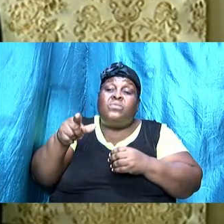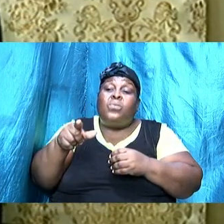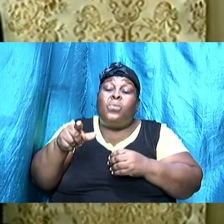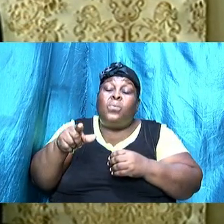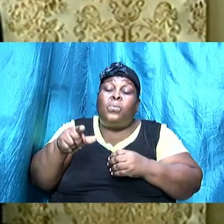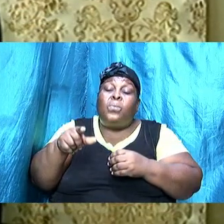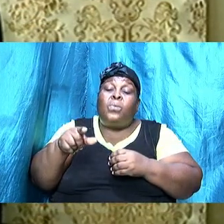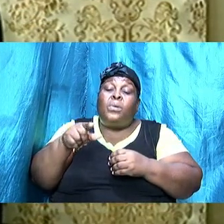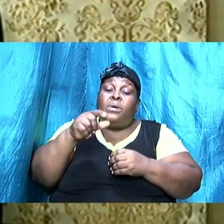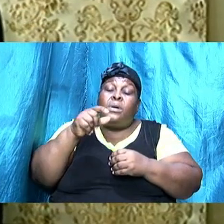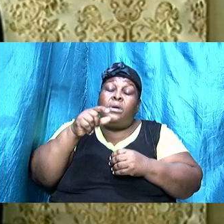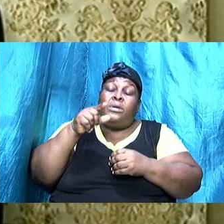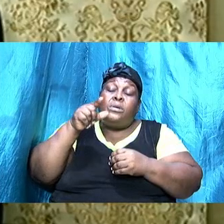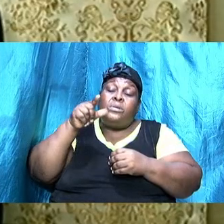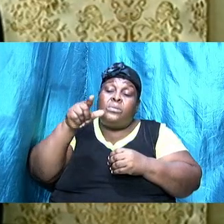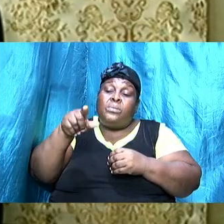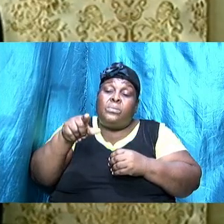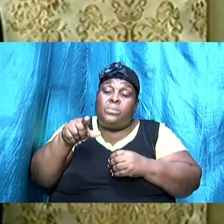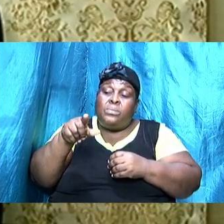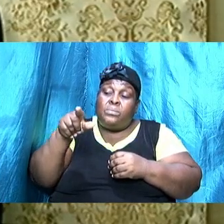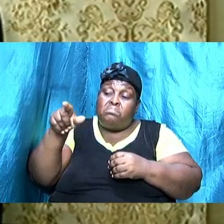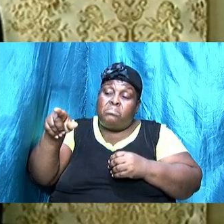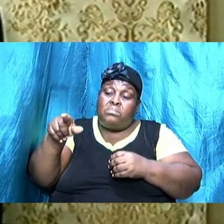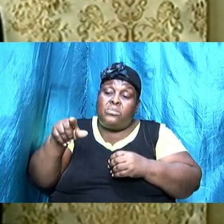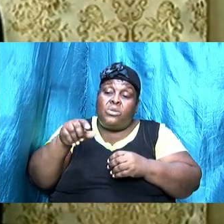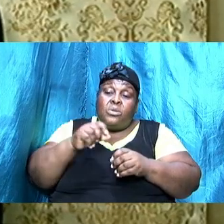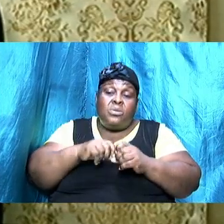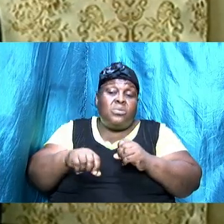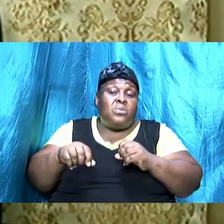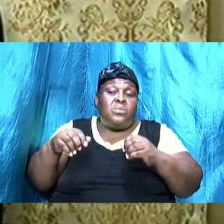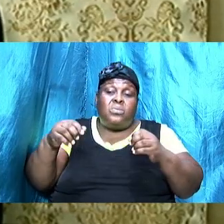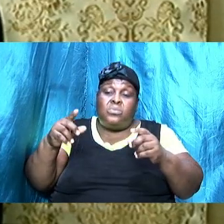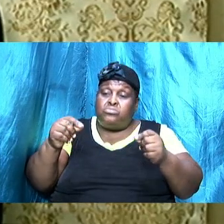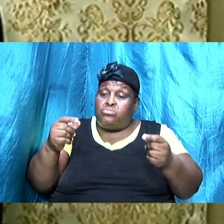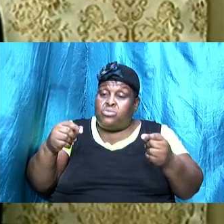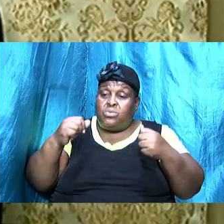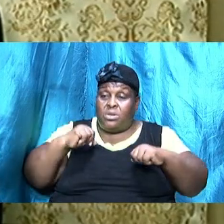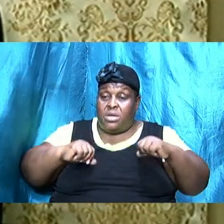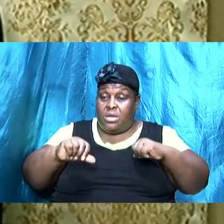act, you have no grounds of